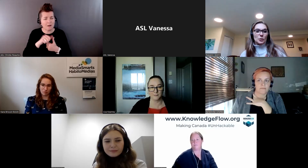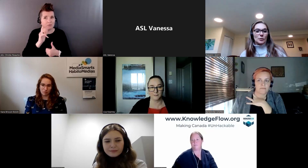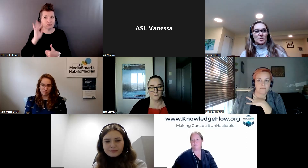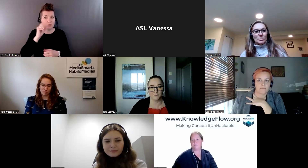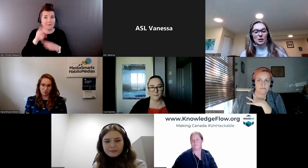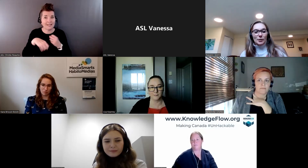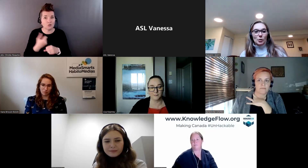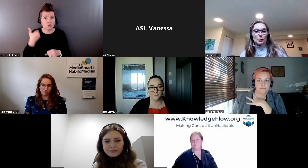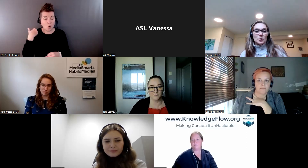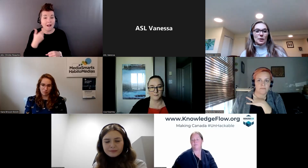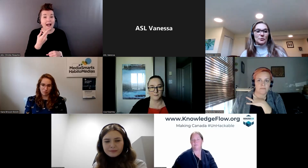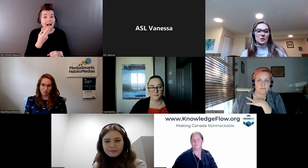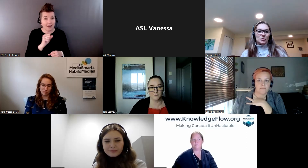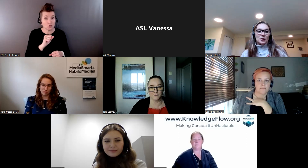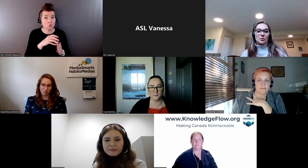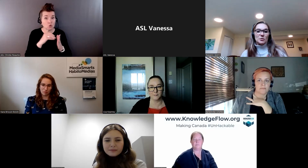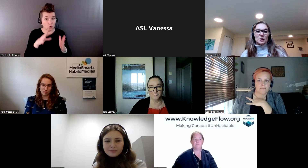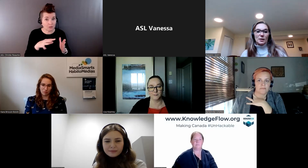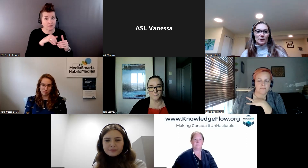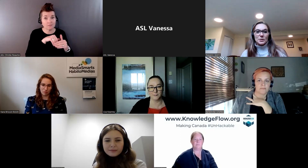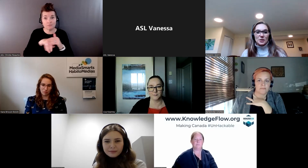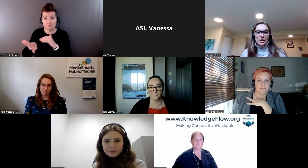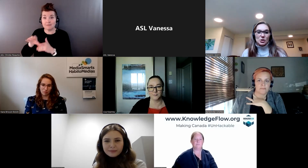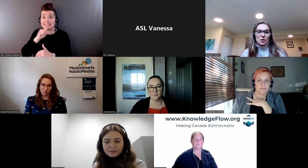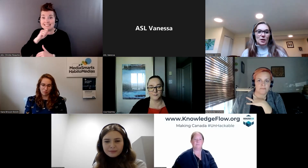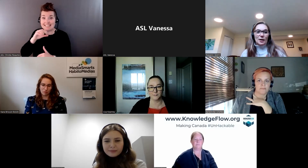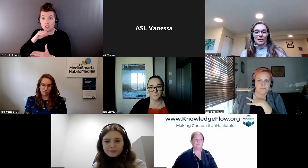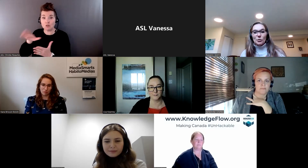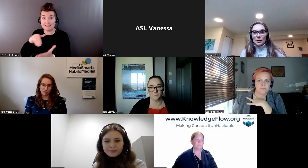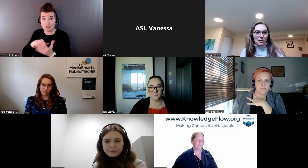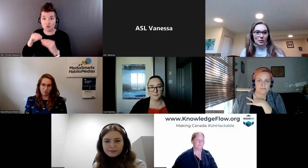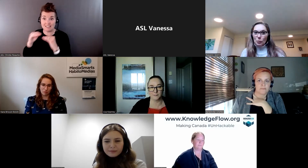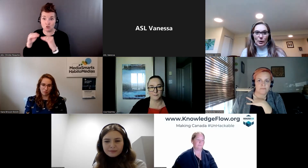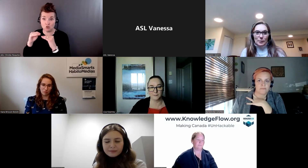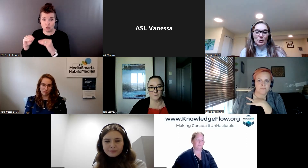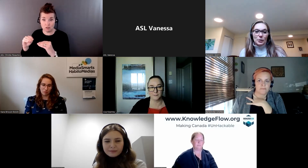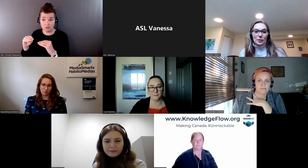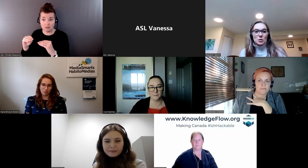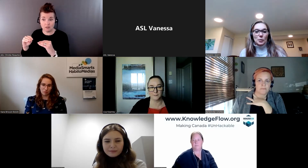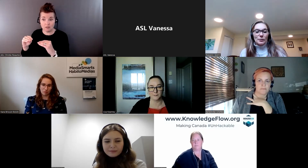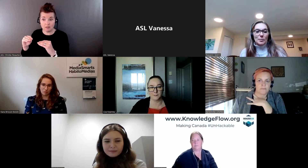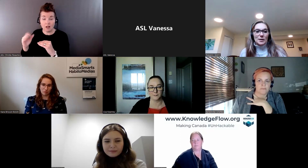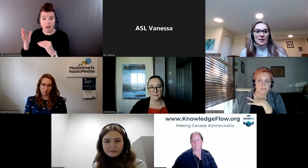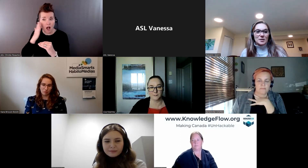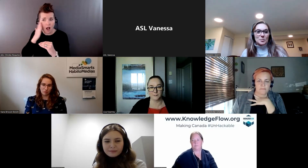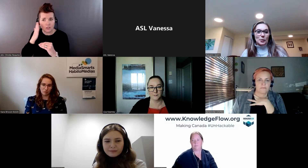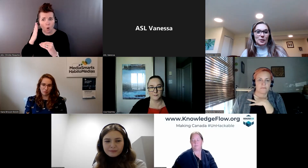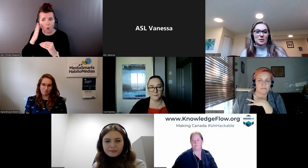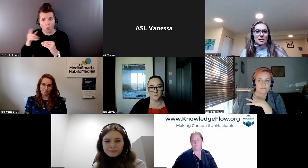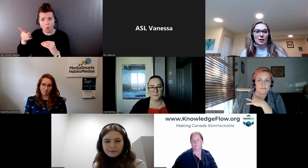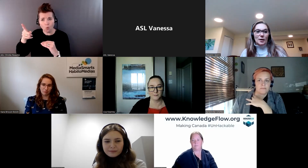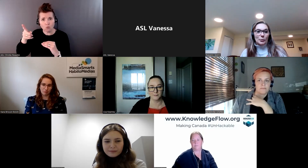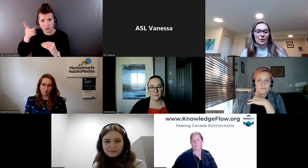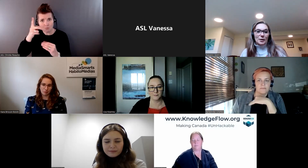school students will go into like say retirement homes or other senior centers to teach and I know that there are programs out there I'm just wondering if anybody has